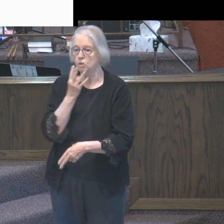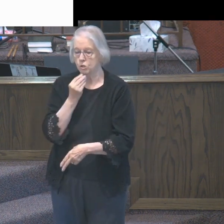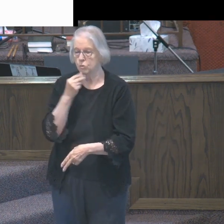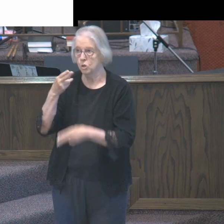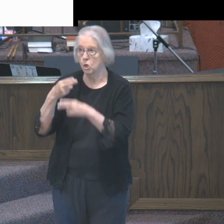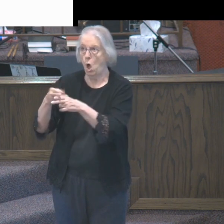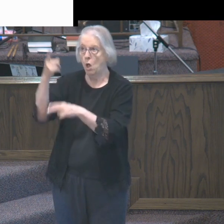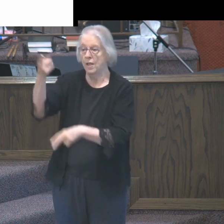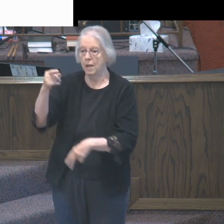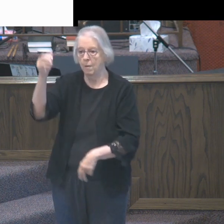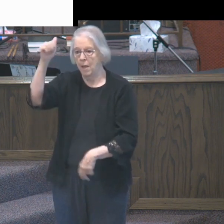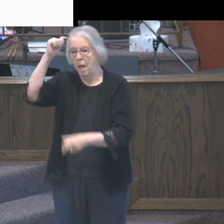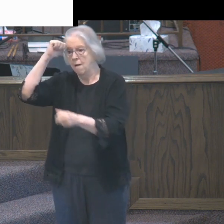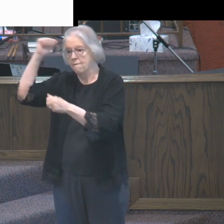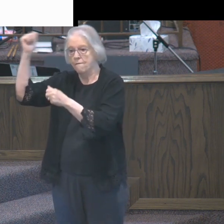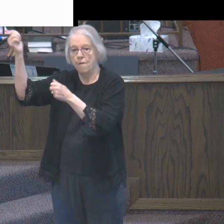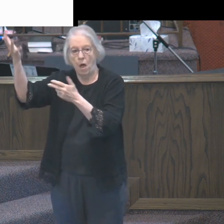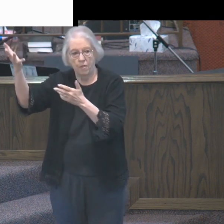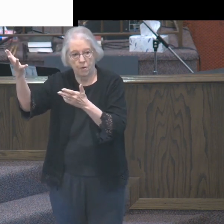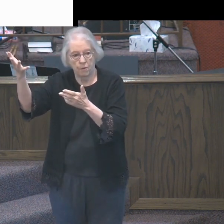But it was not as